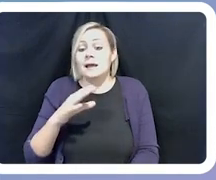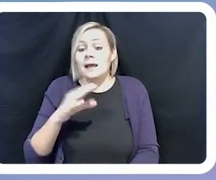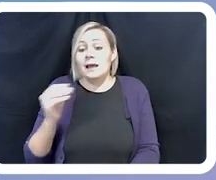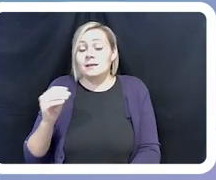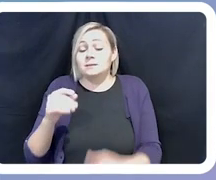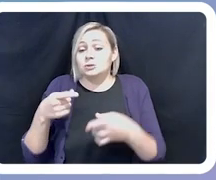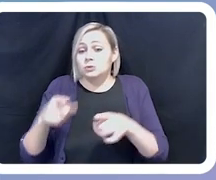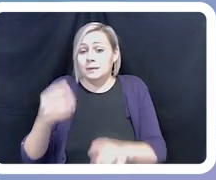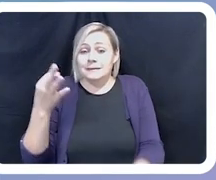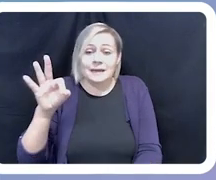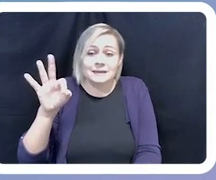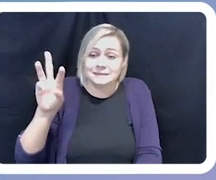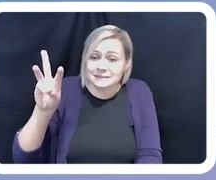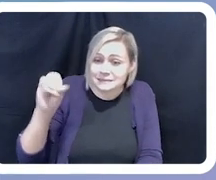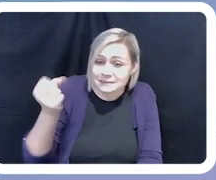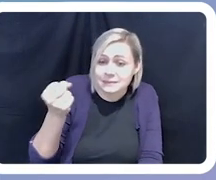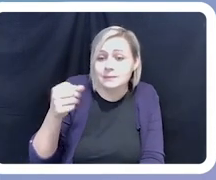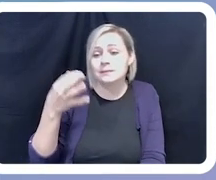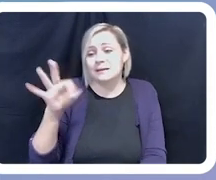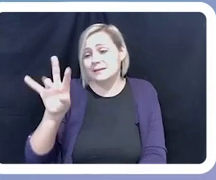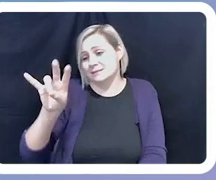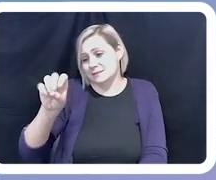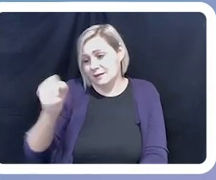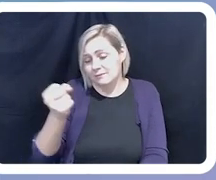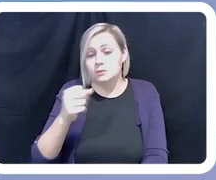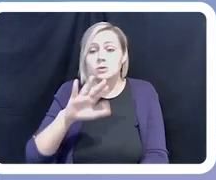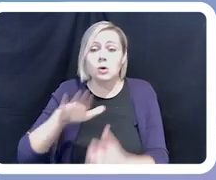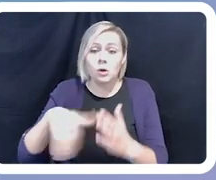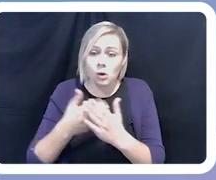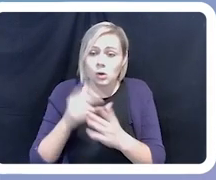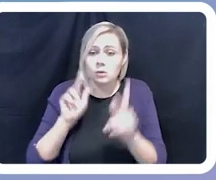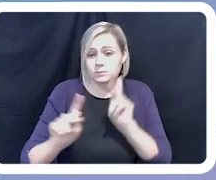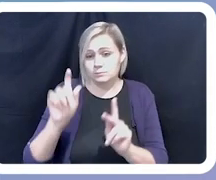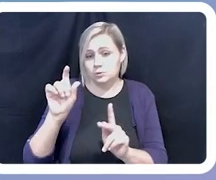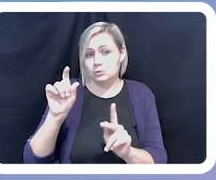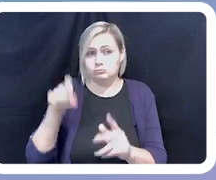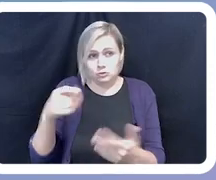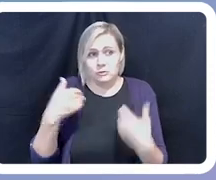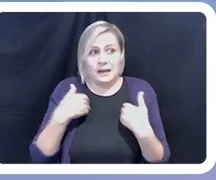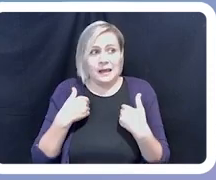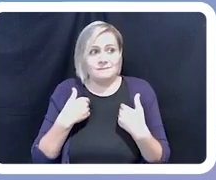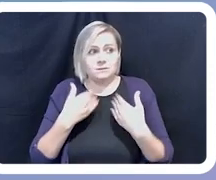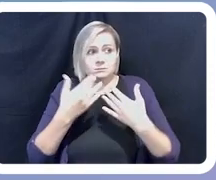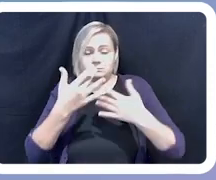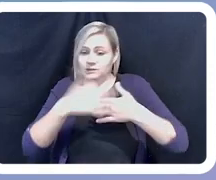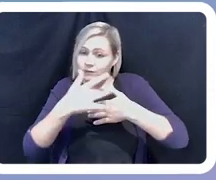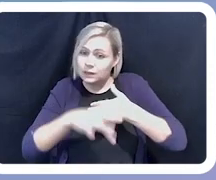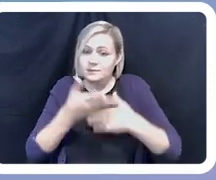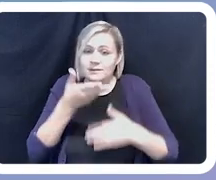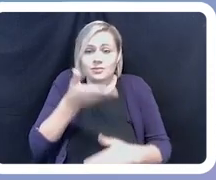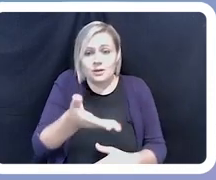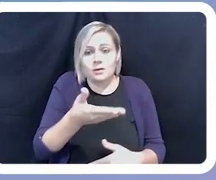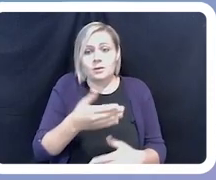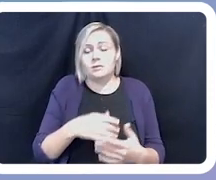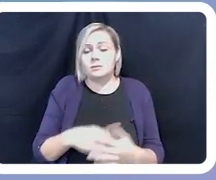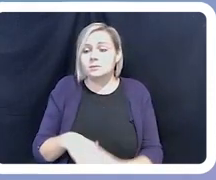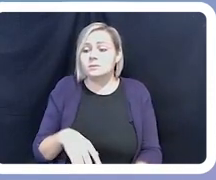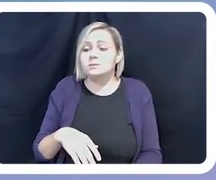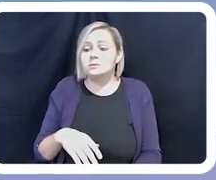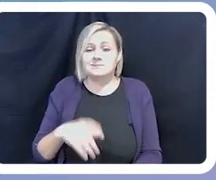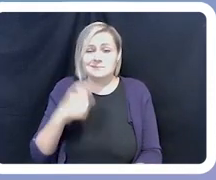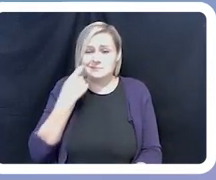the 1960s and the 1970s, that all people deserved a seat at the table. The past 17 months have